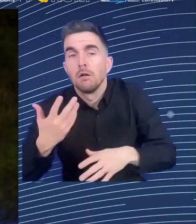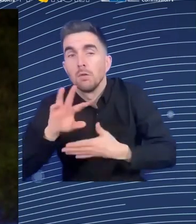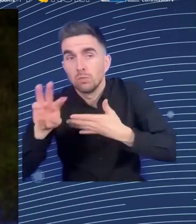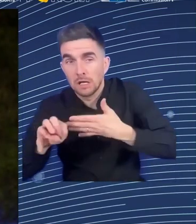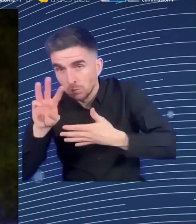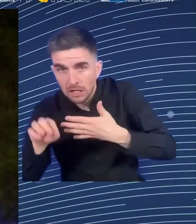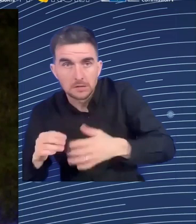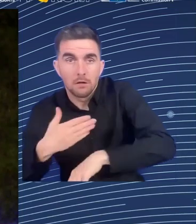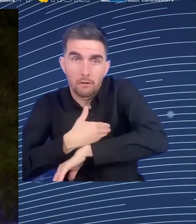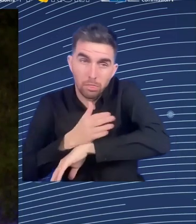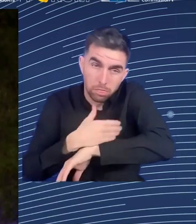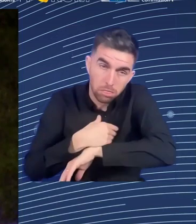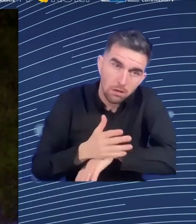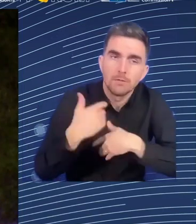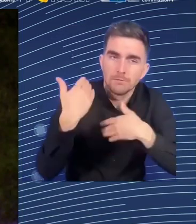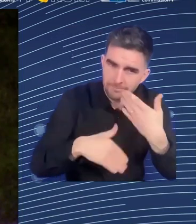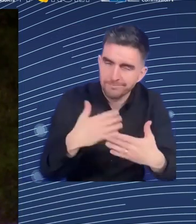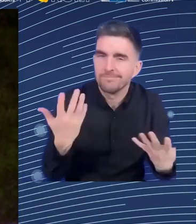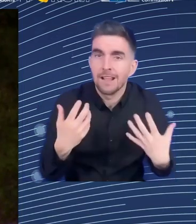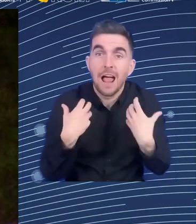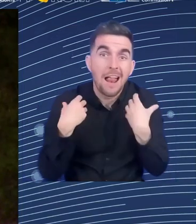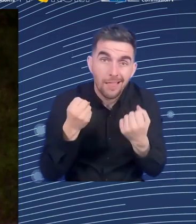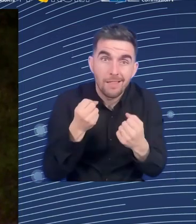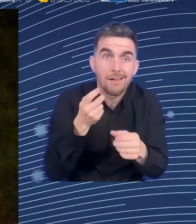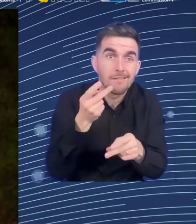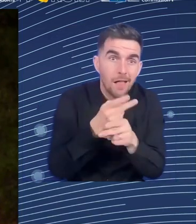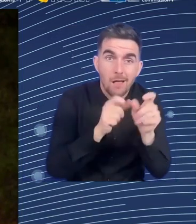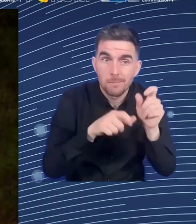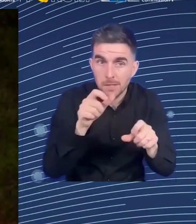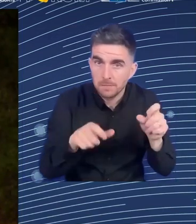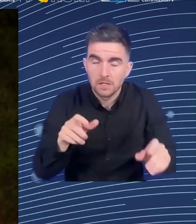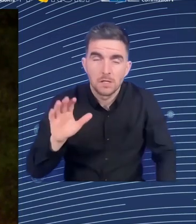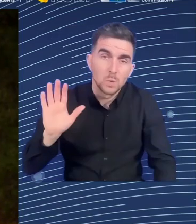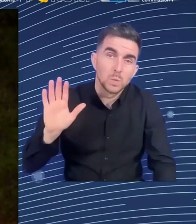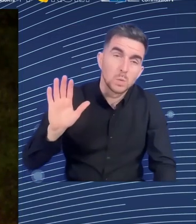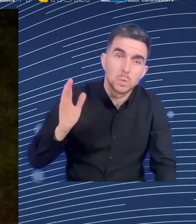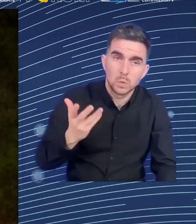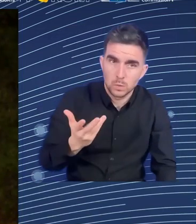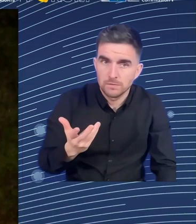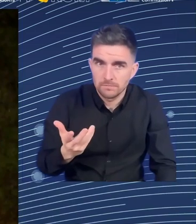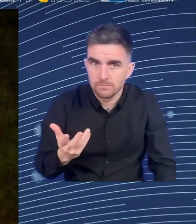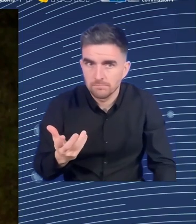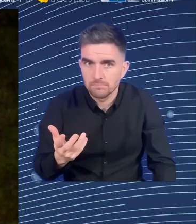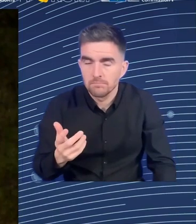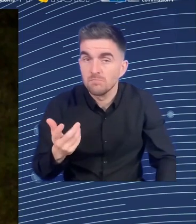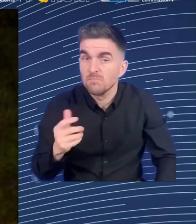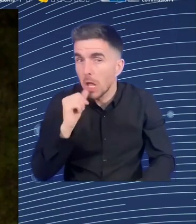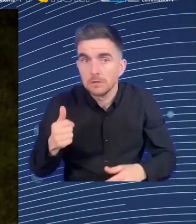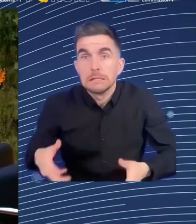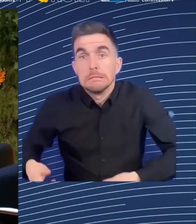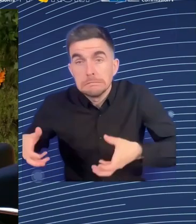demands. Working with sick people, working all day with people who need care is emotionally